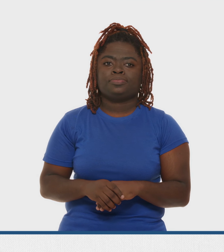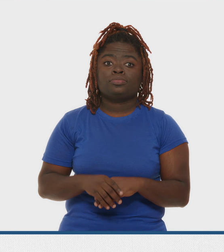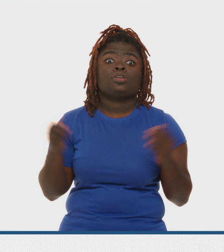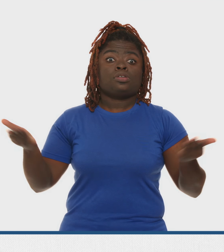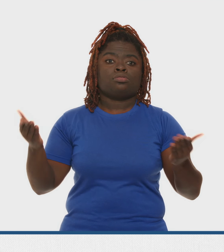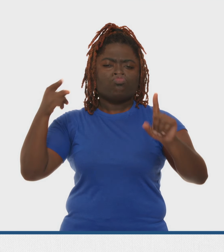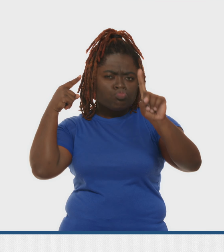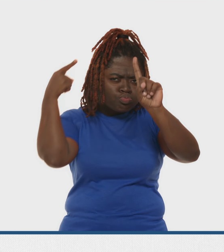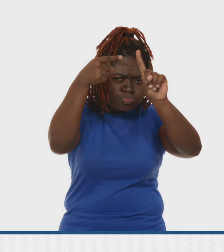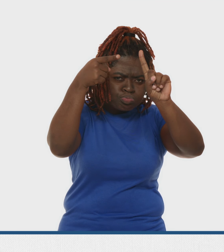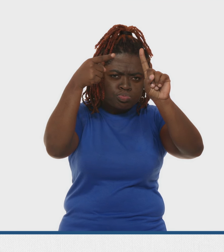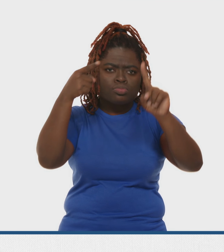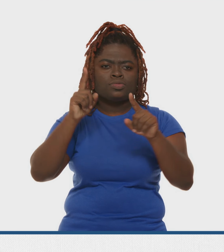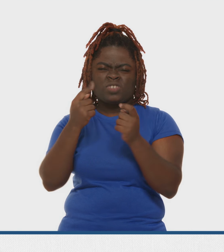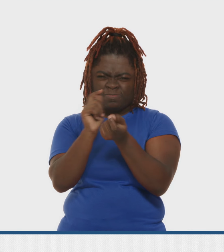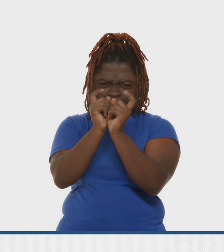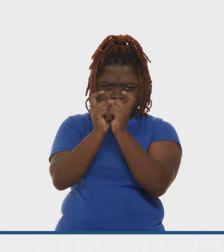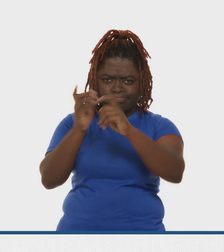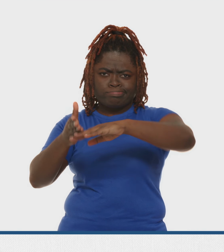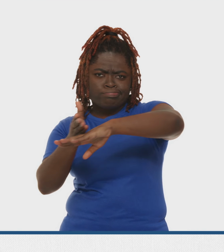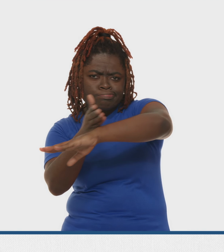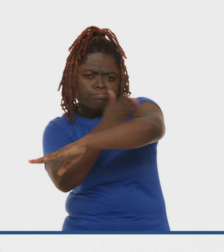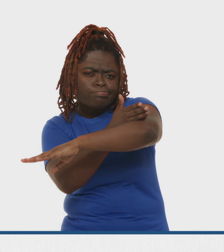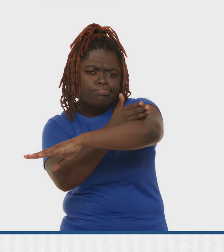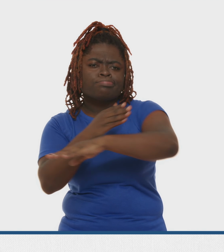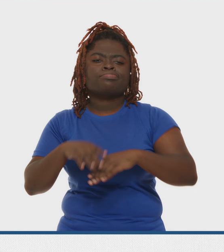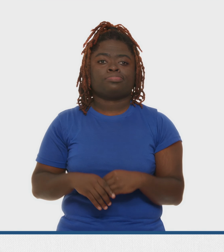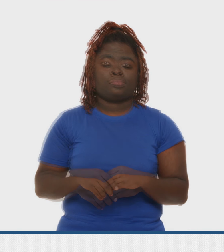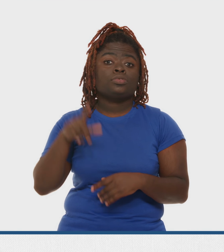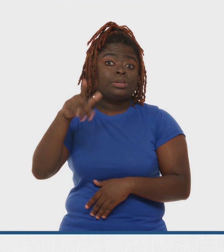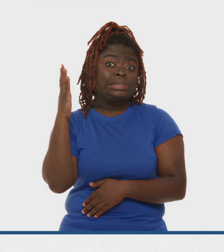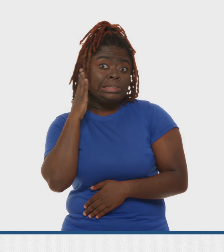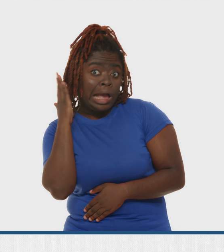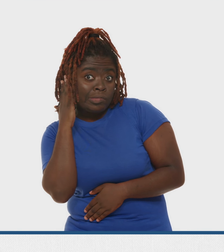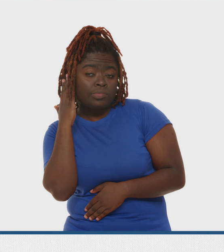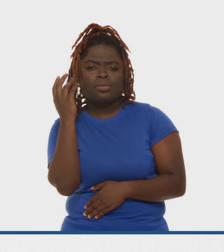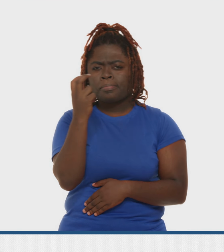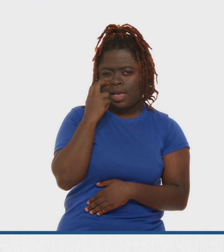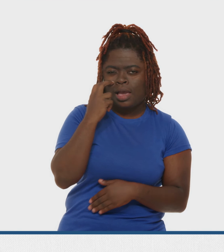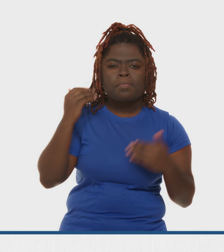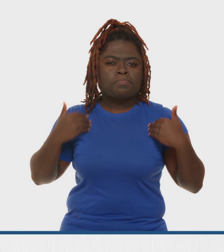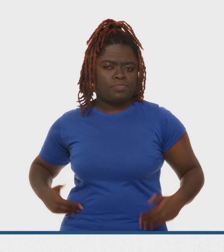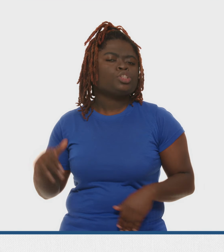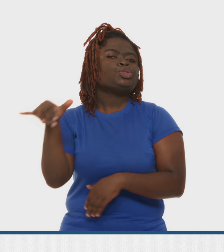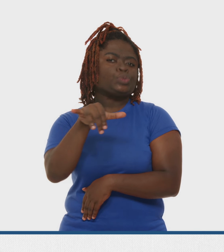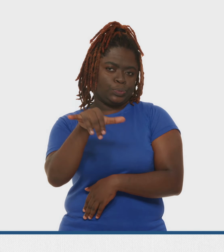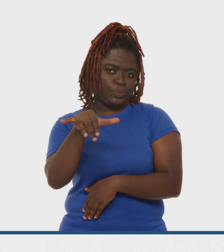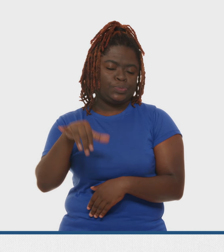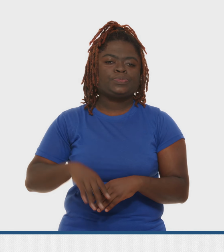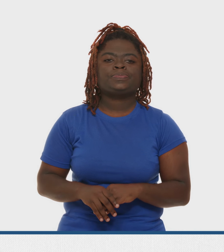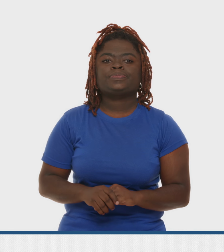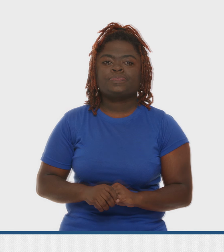who have auditory, physical, and visual disabilities. Voting with assistance from a friend. The